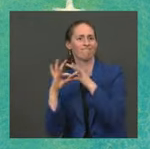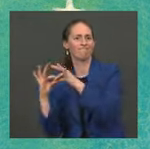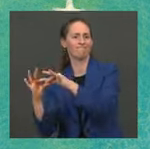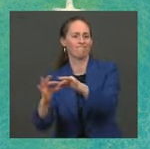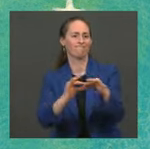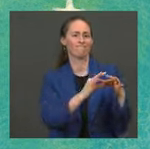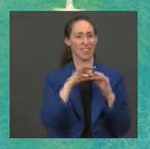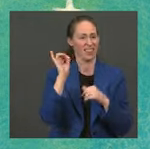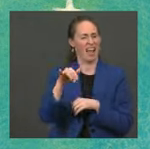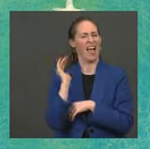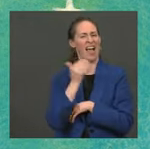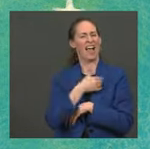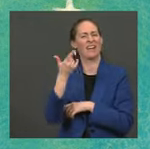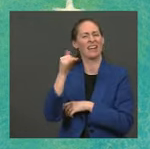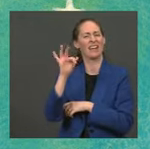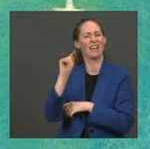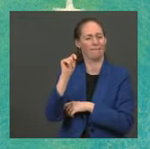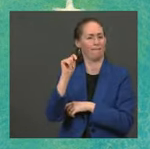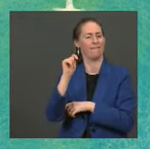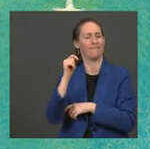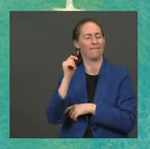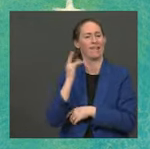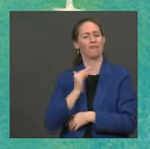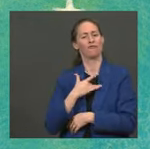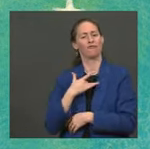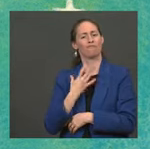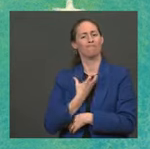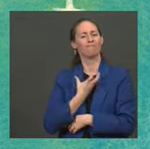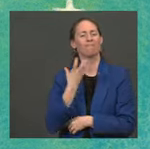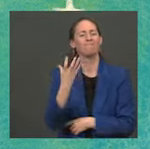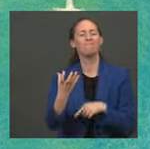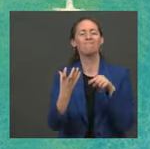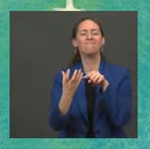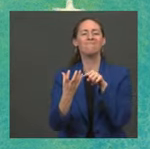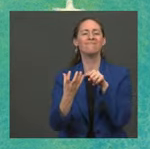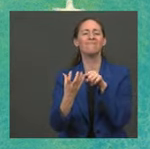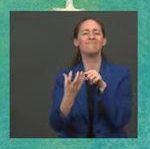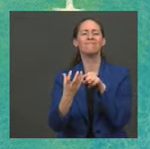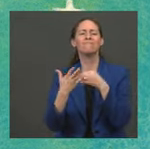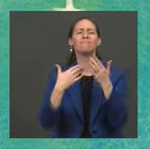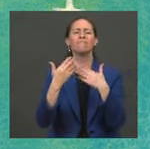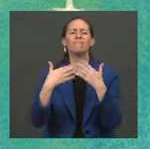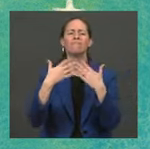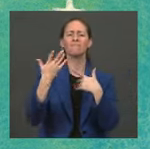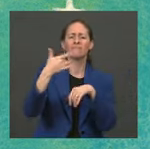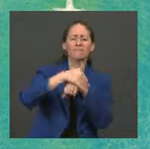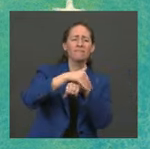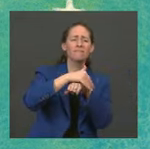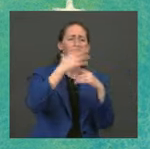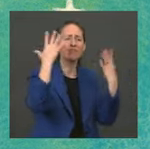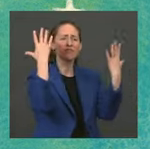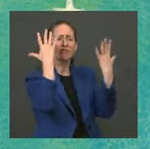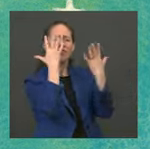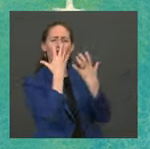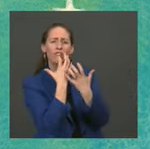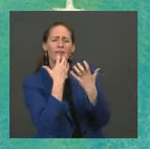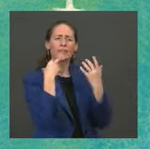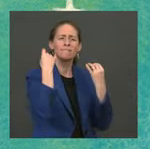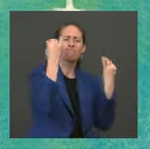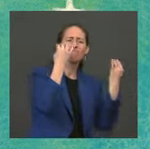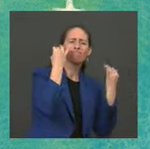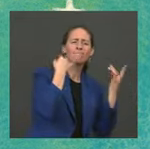No matter how dark the night, when we turn toward that light, we will never